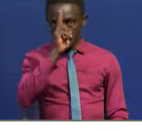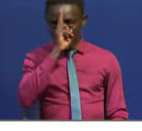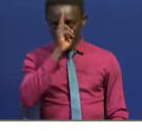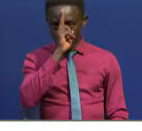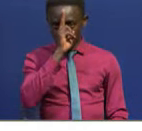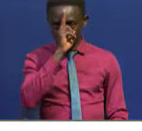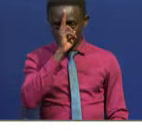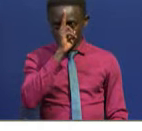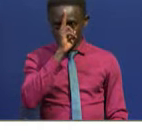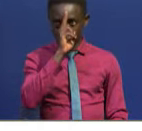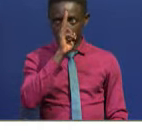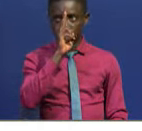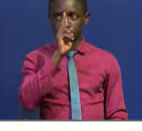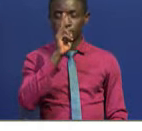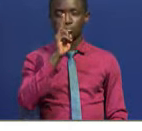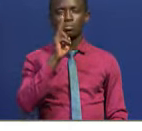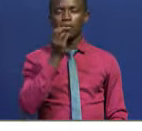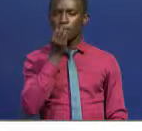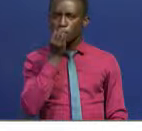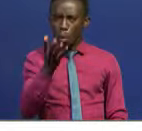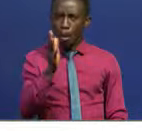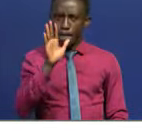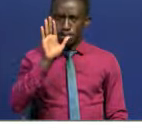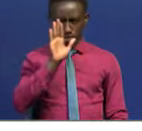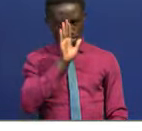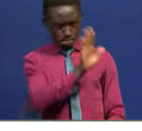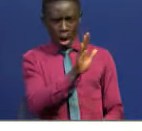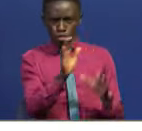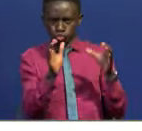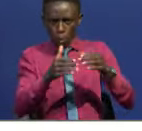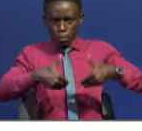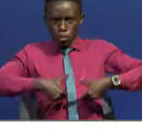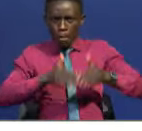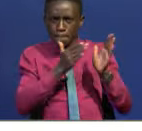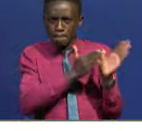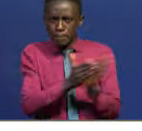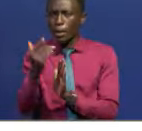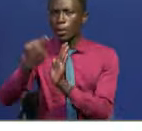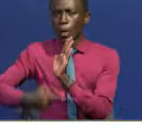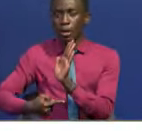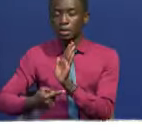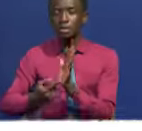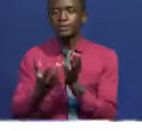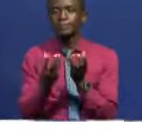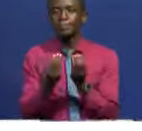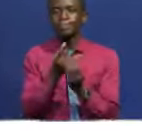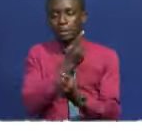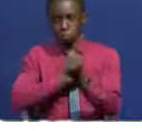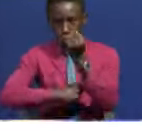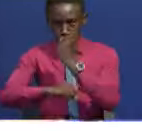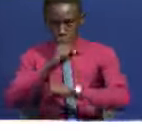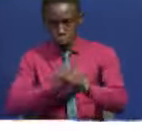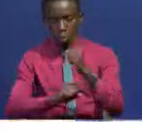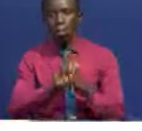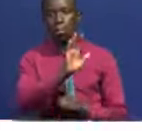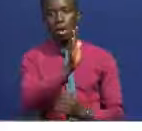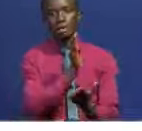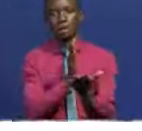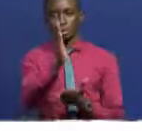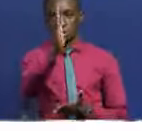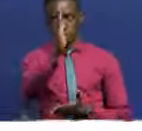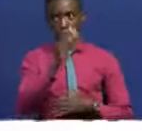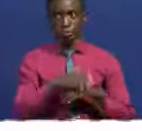of their intentions to exercise this right. Further, the government insists